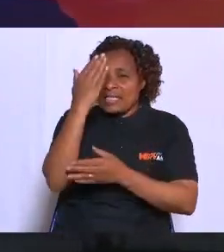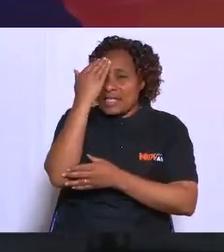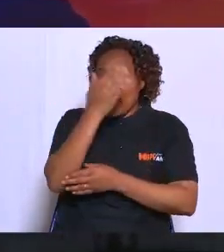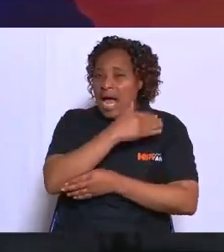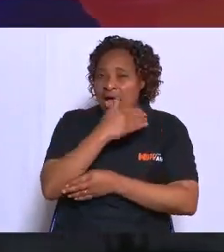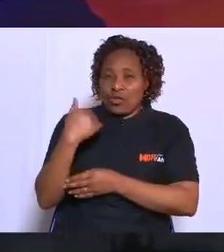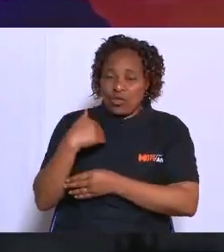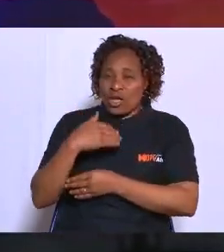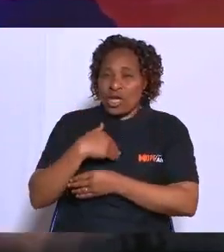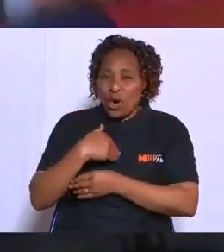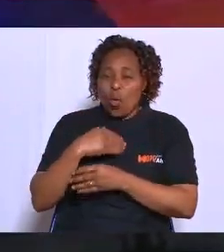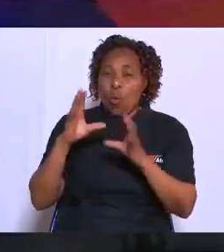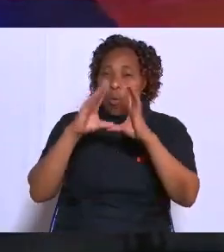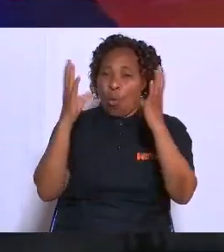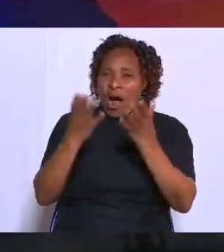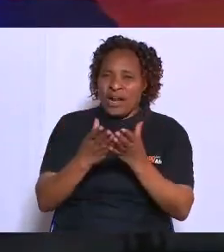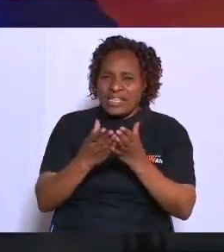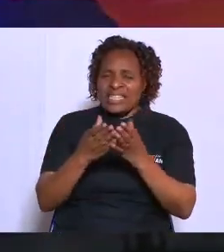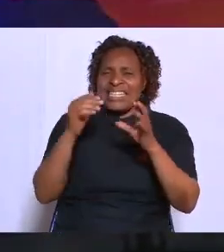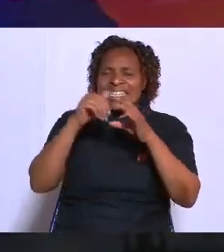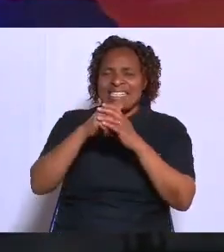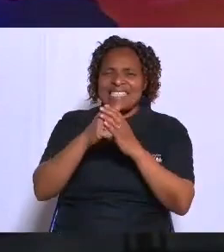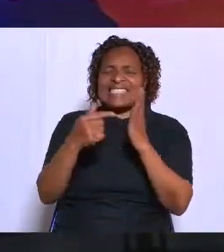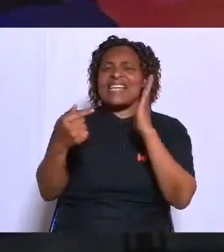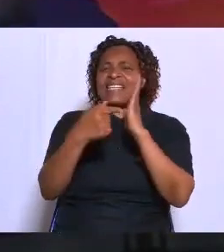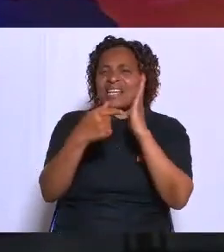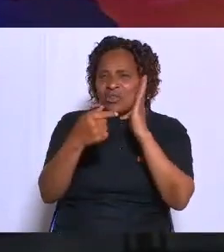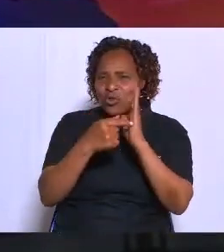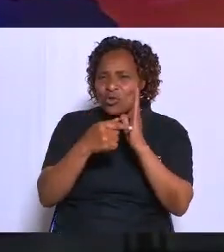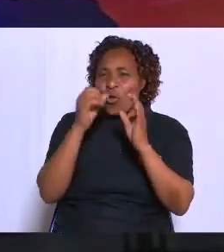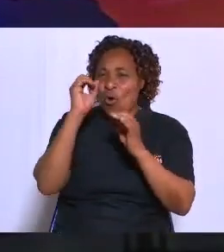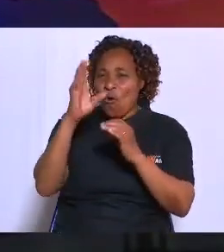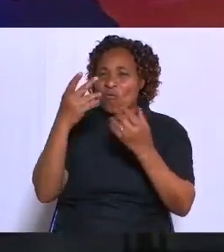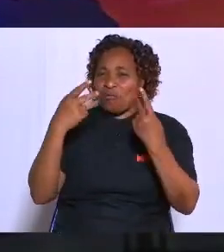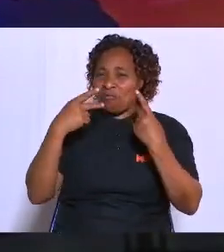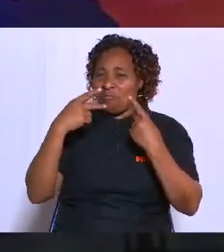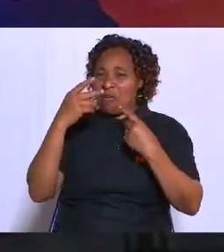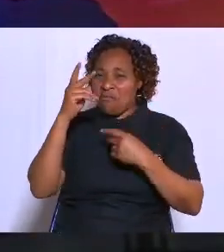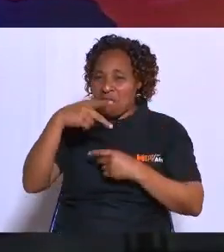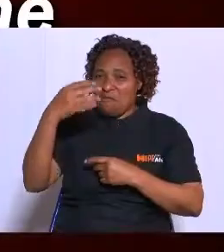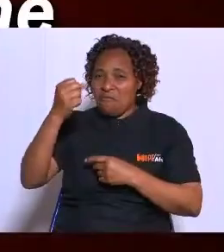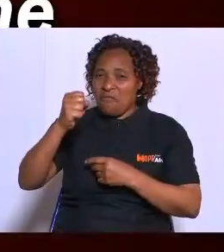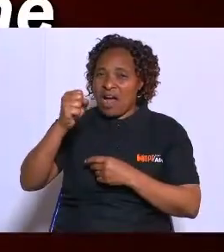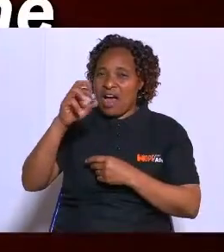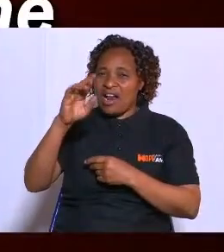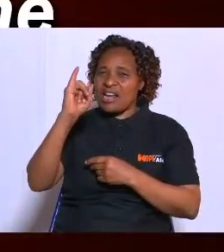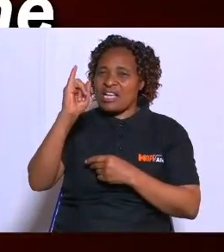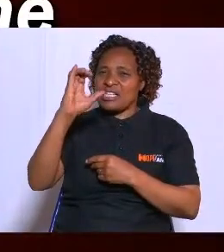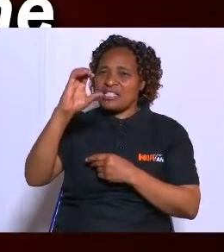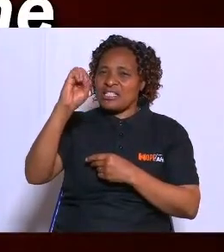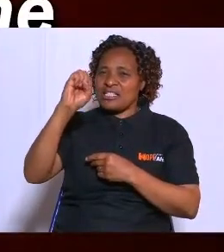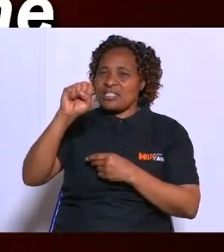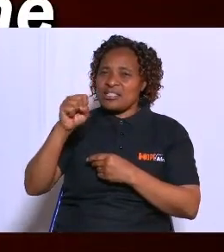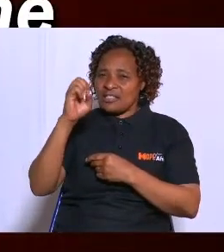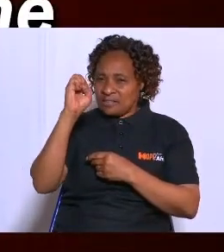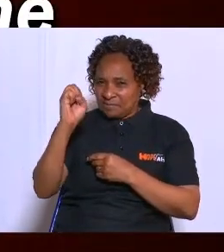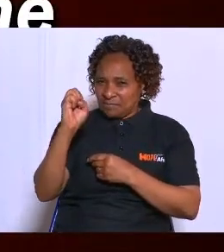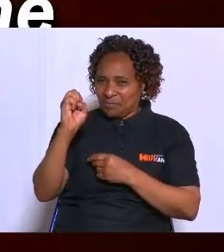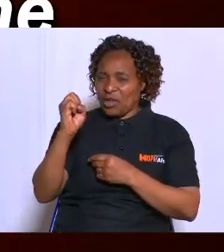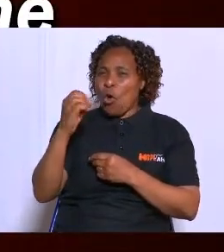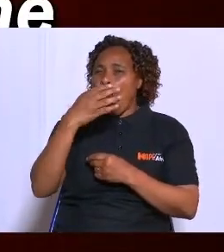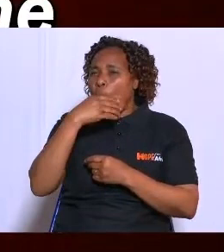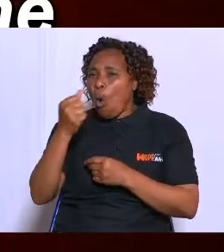World this is like an encyclopedia of Catholicism page 809 this is not some old